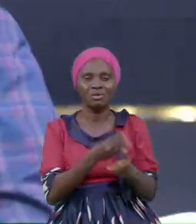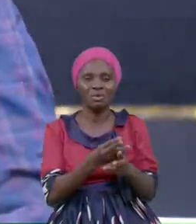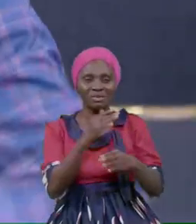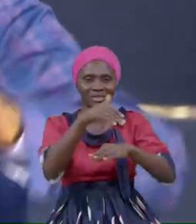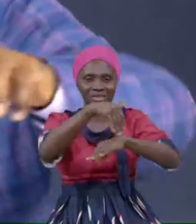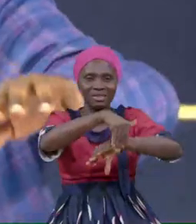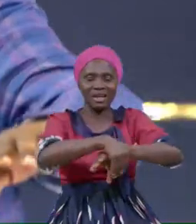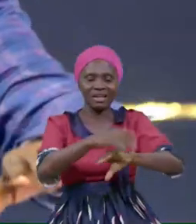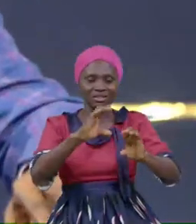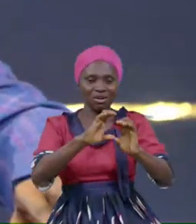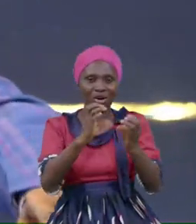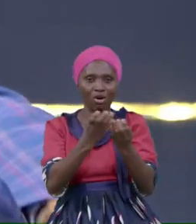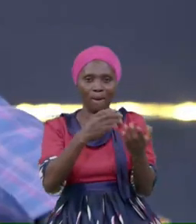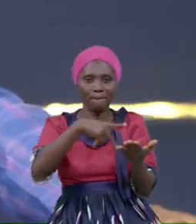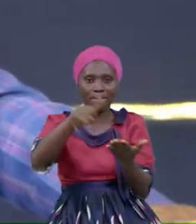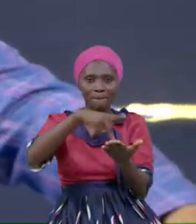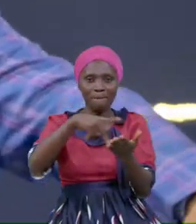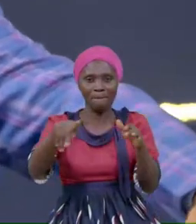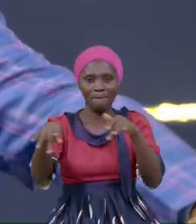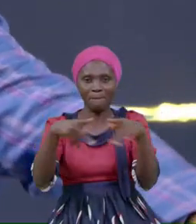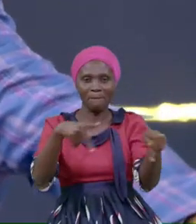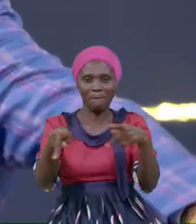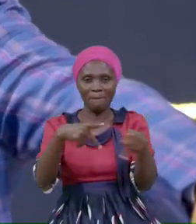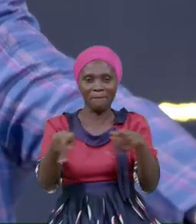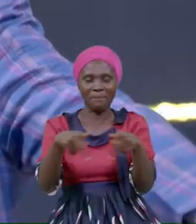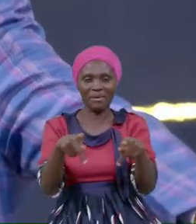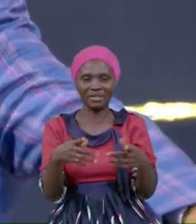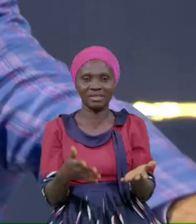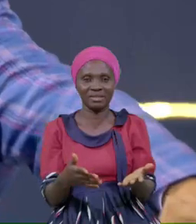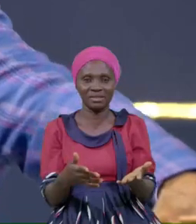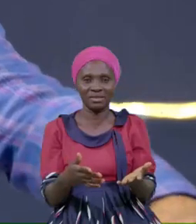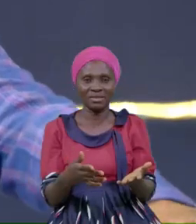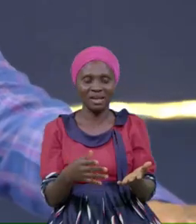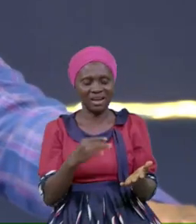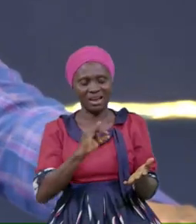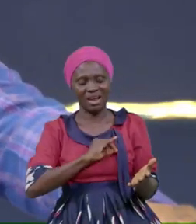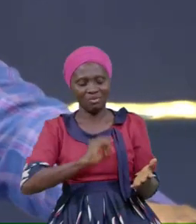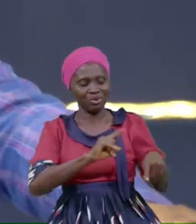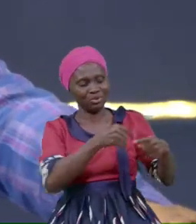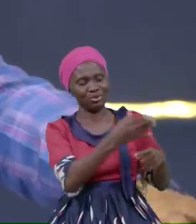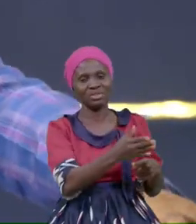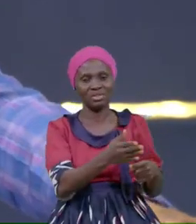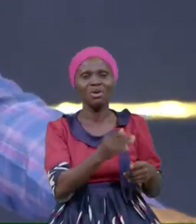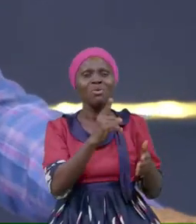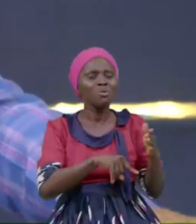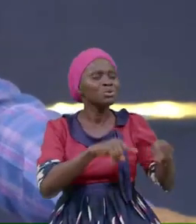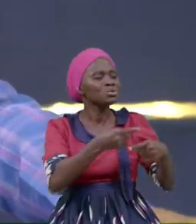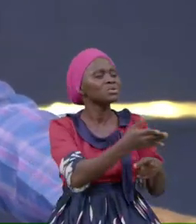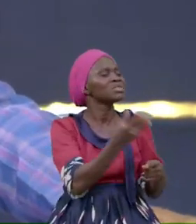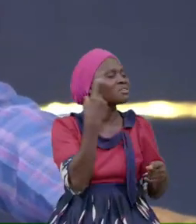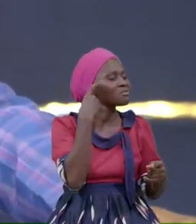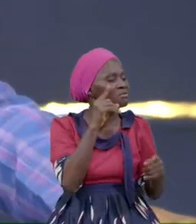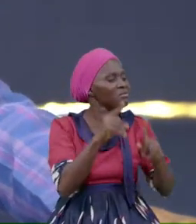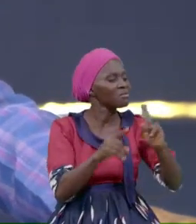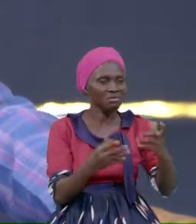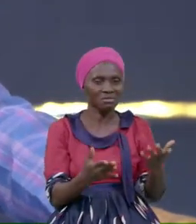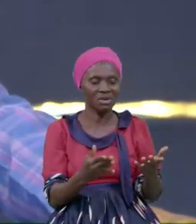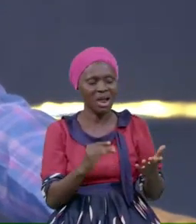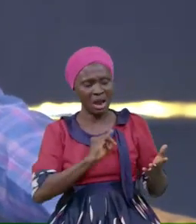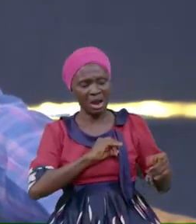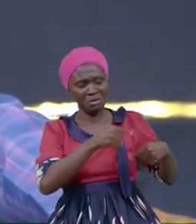there. What do you go to do there? I go to relax. No, you don't relax. You spend your money, you spend your